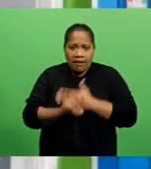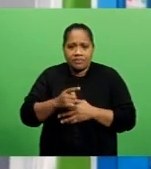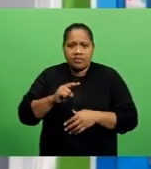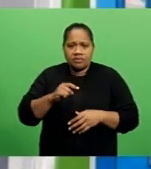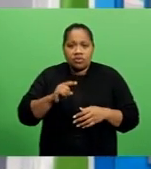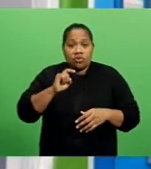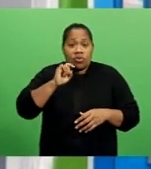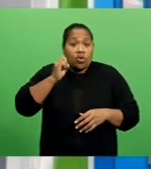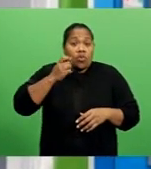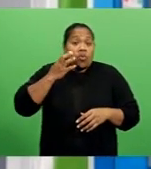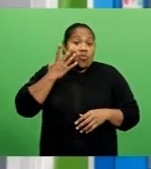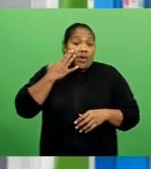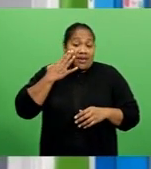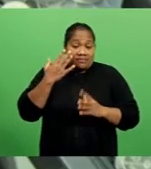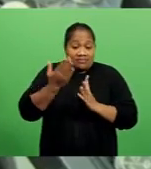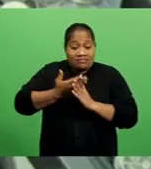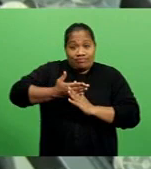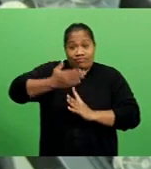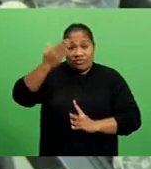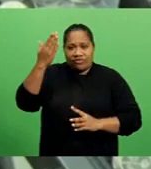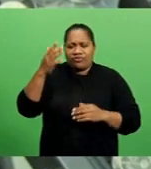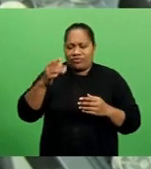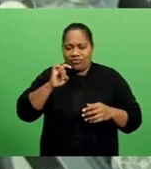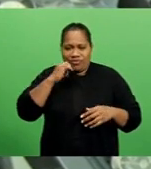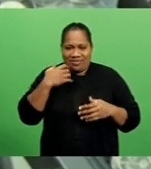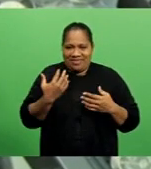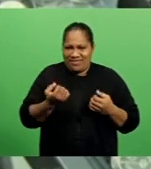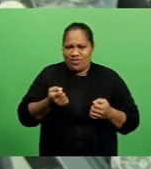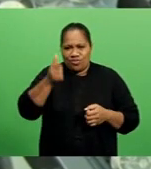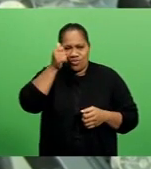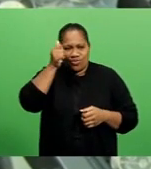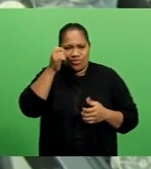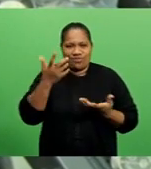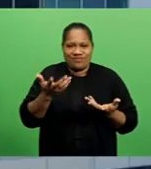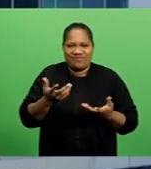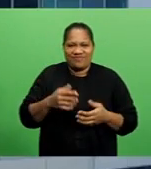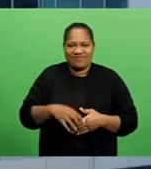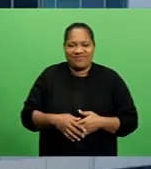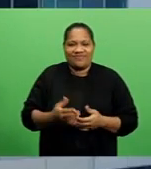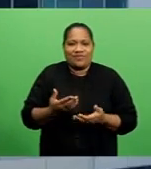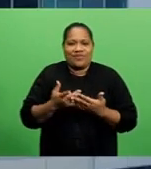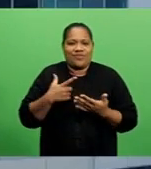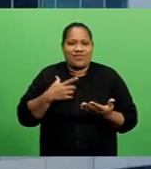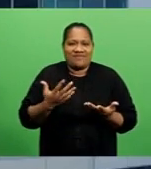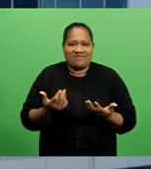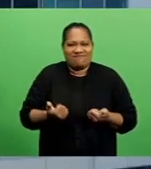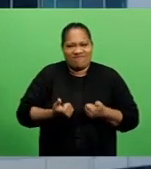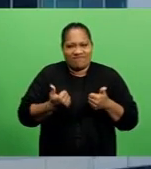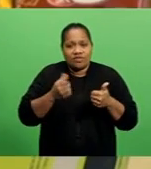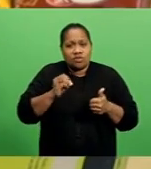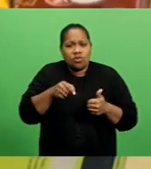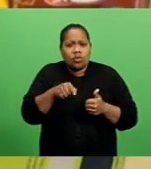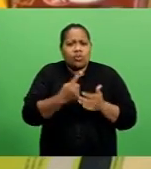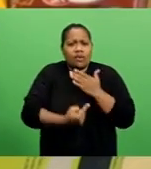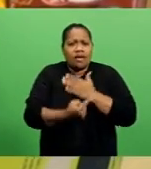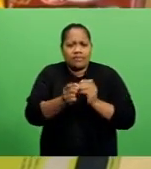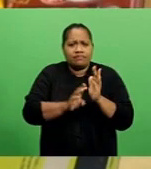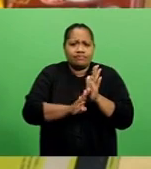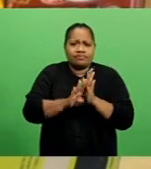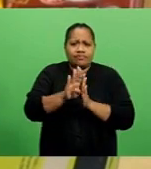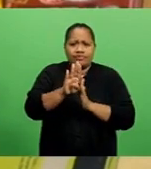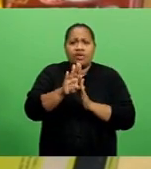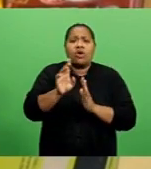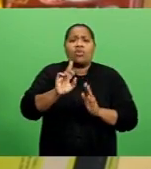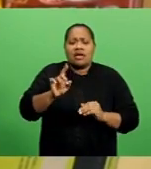borders open. The minister adds lower interest rates will lead to an increase in investment, which is essential as it improves the overall wealth of